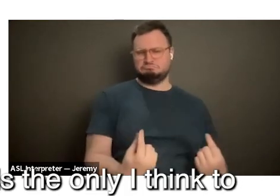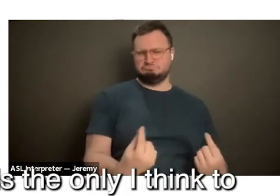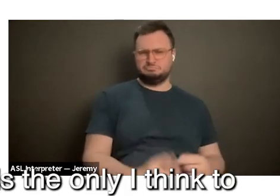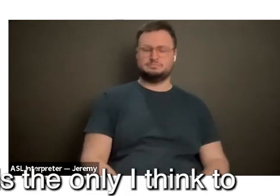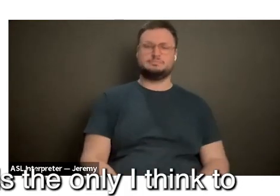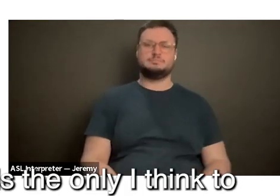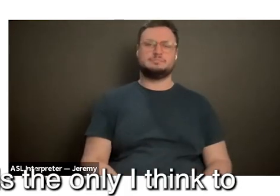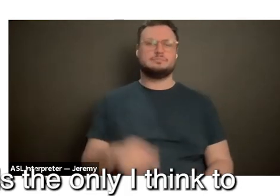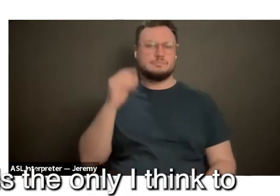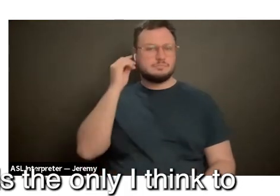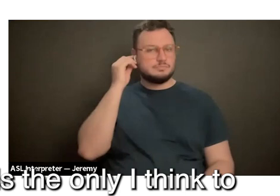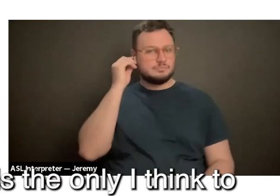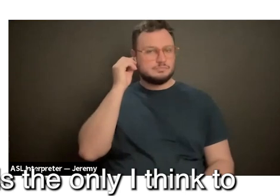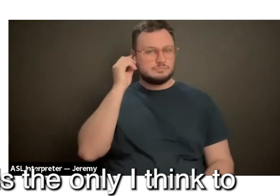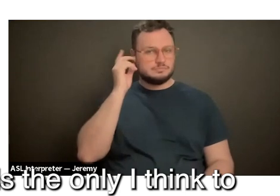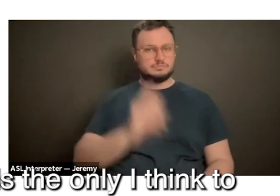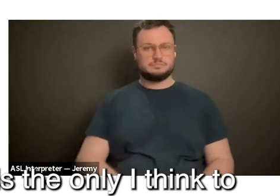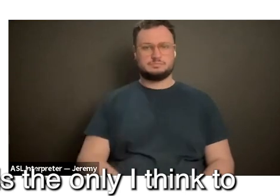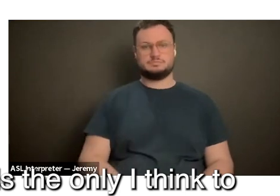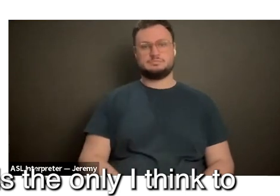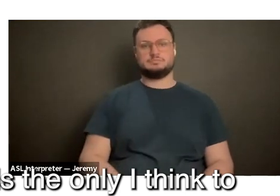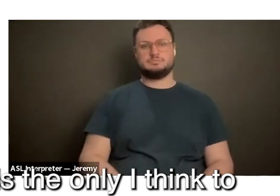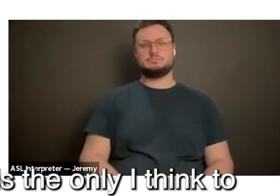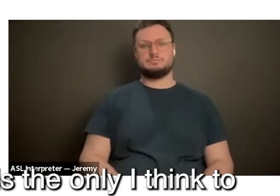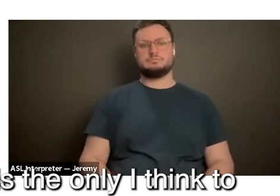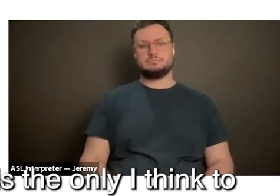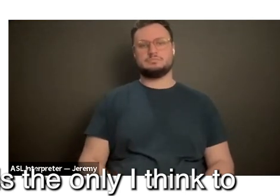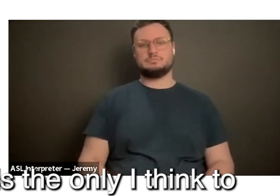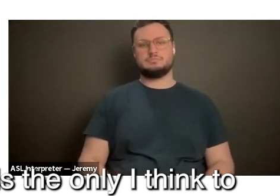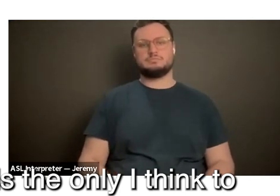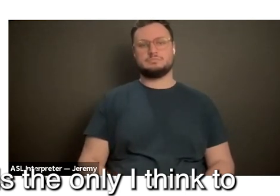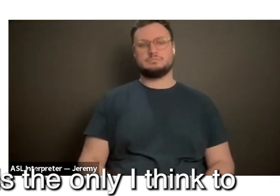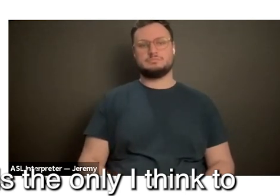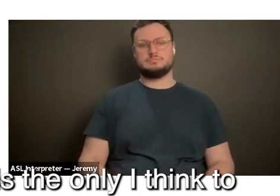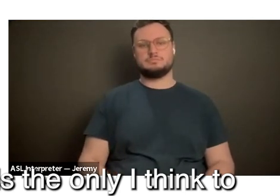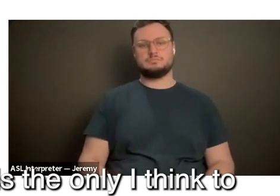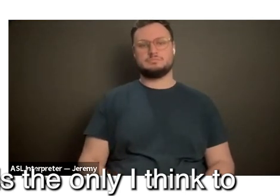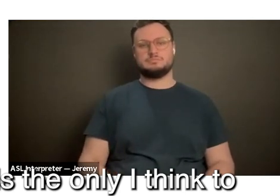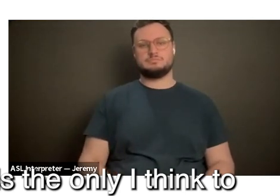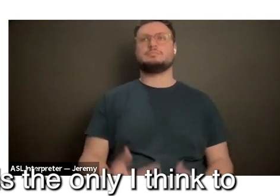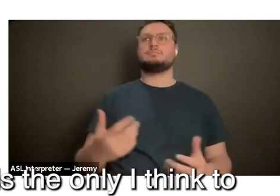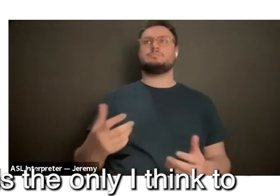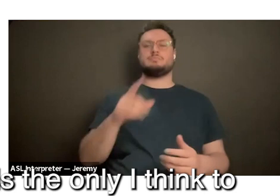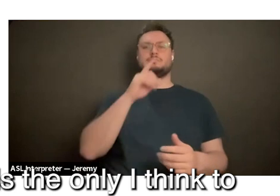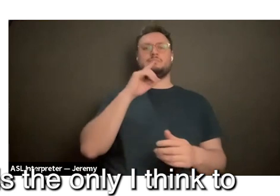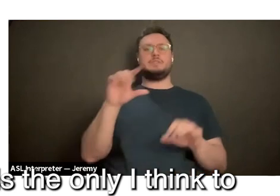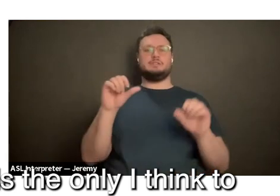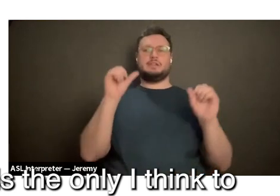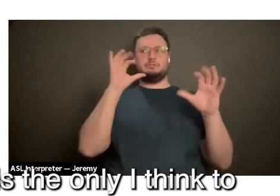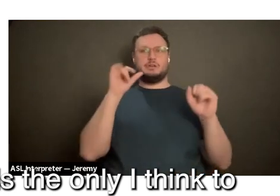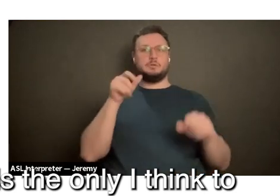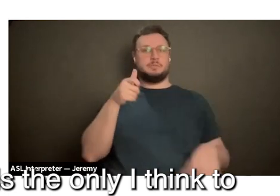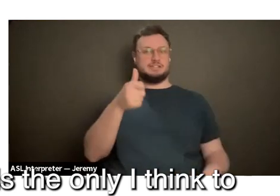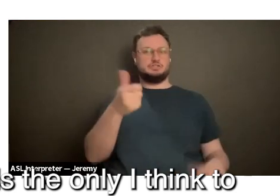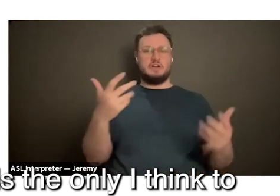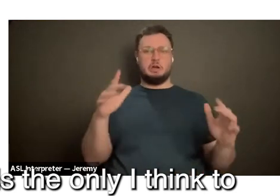how incredible this question and comment is, because not only are you thinking about your brother's needs, you're